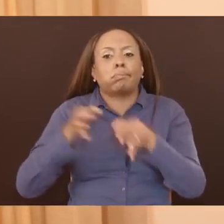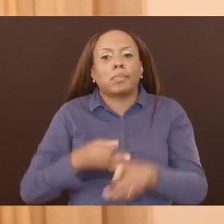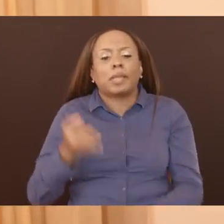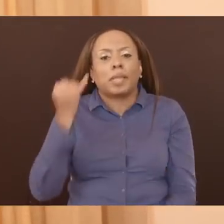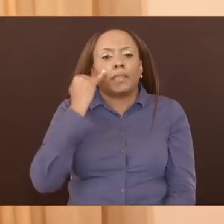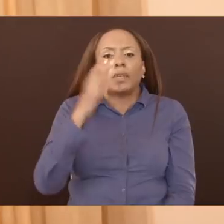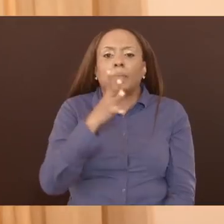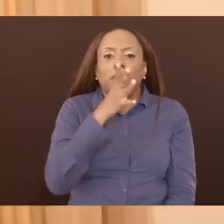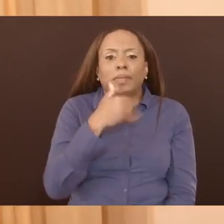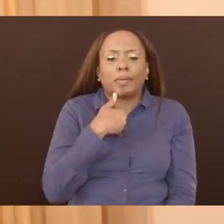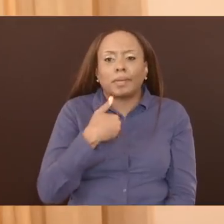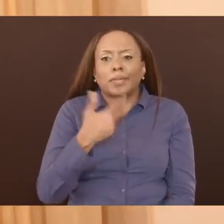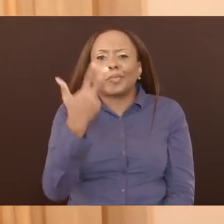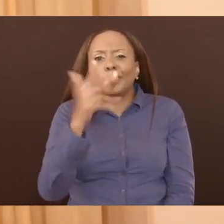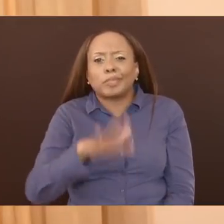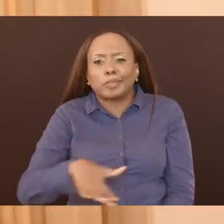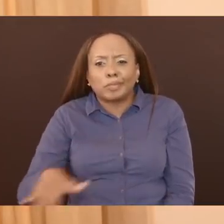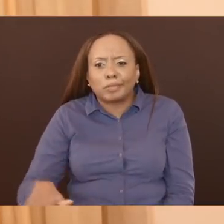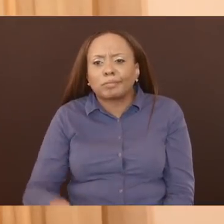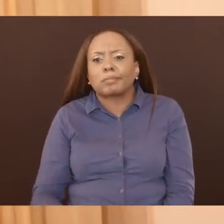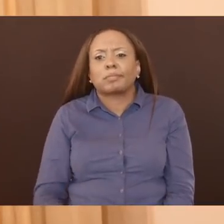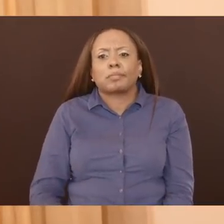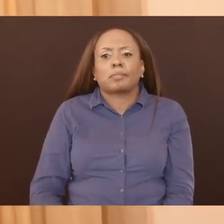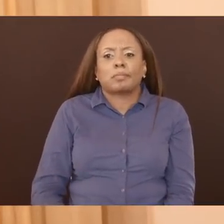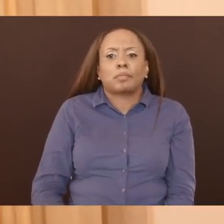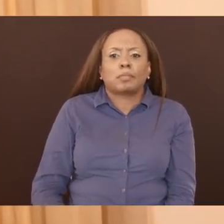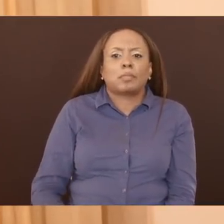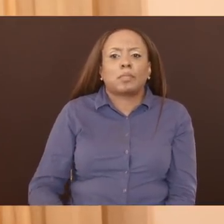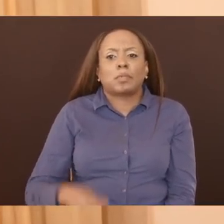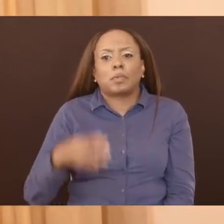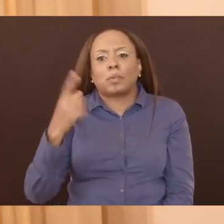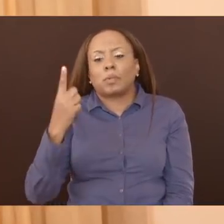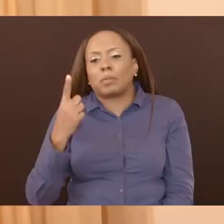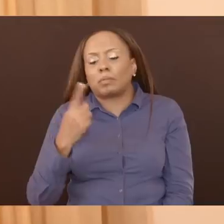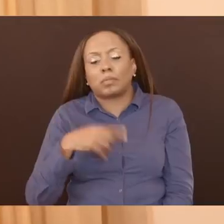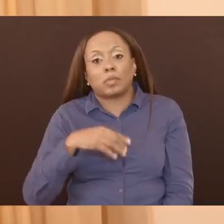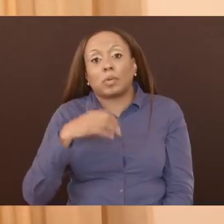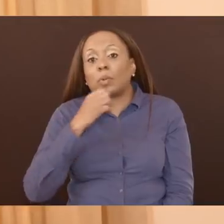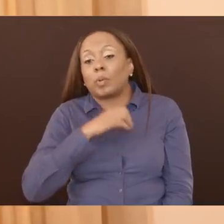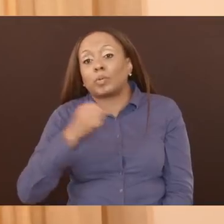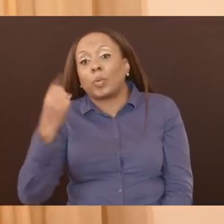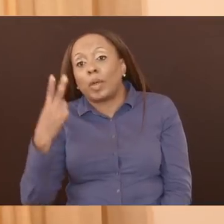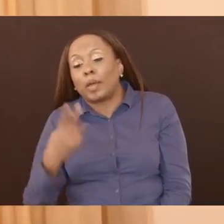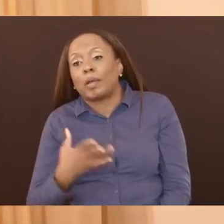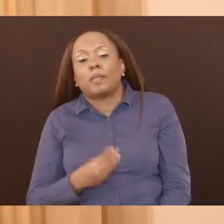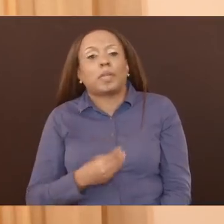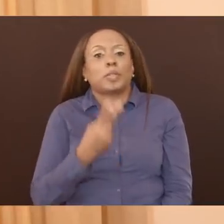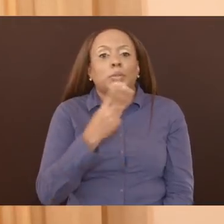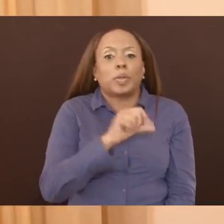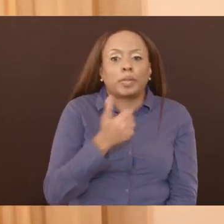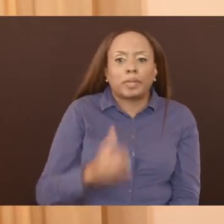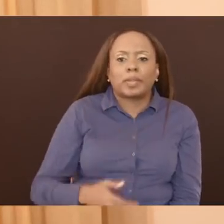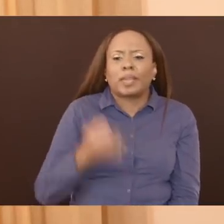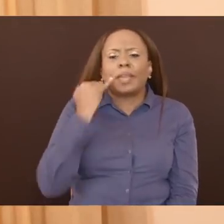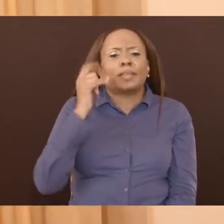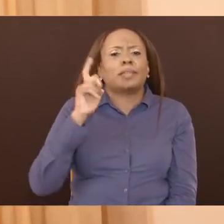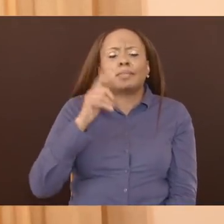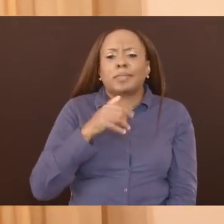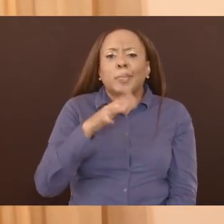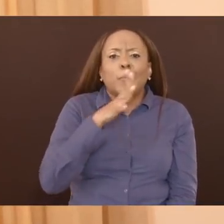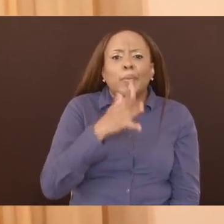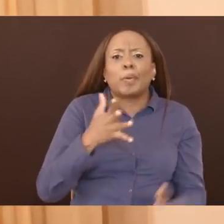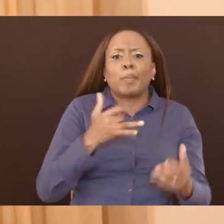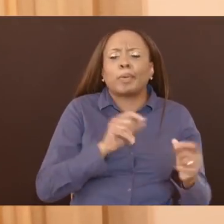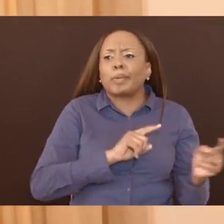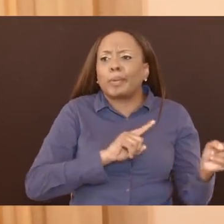three children, two above 12, one below the age of 12. For her to carry the three children and herself, or the